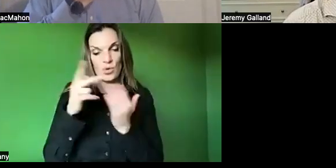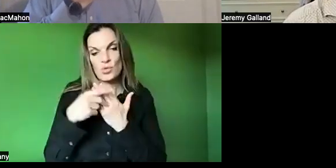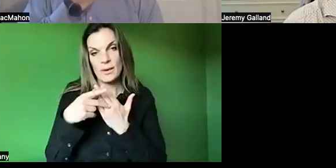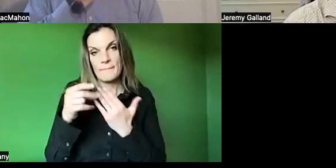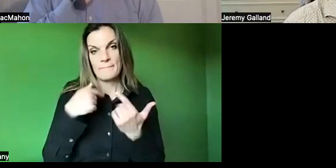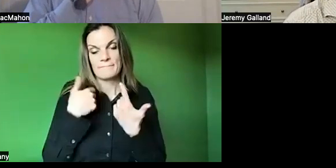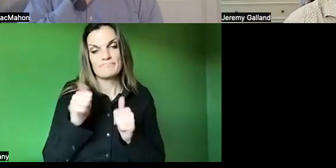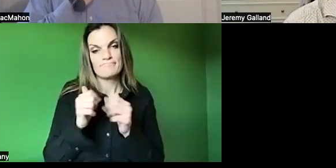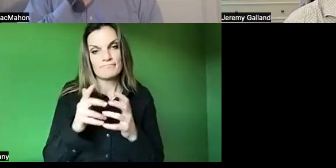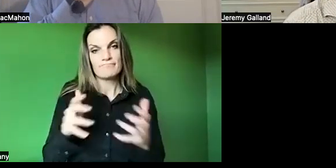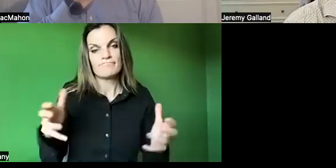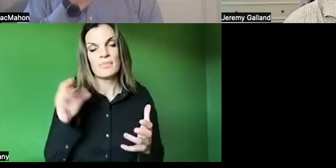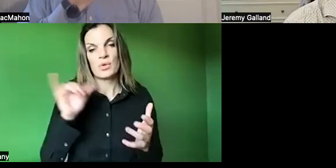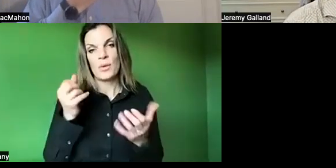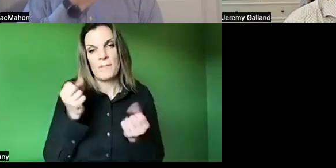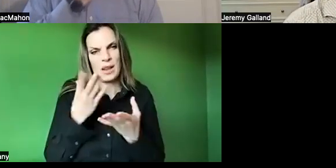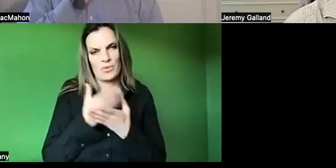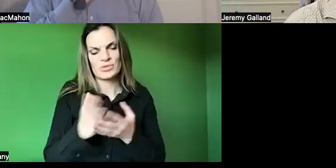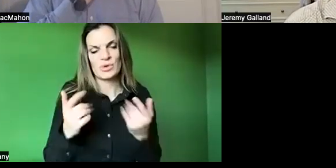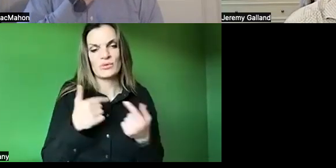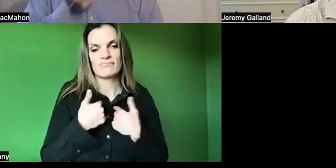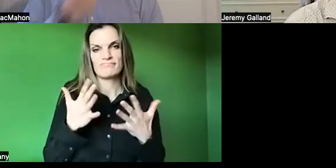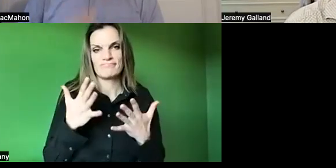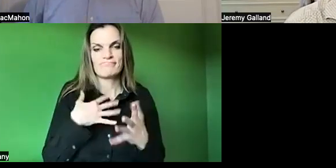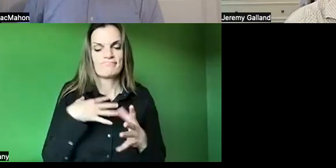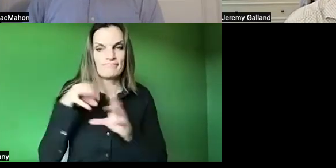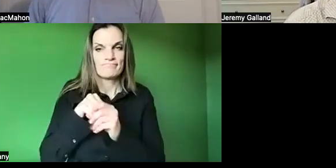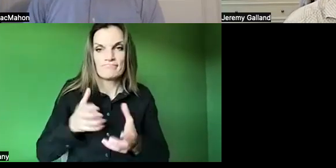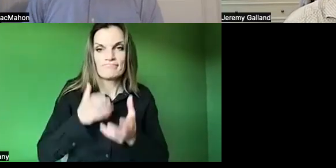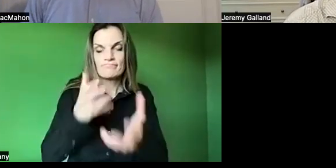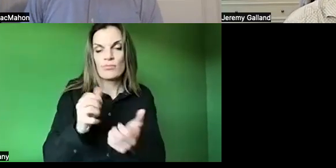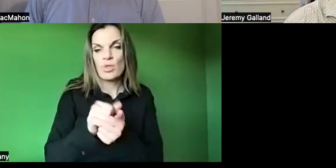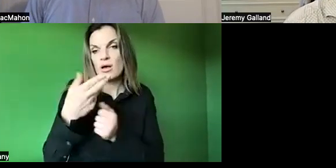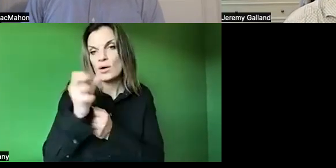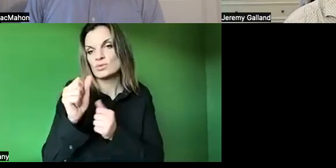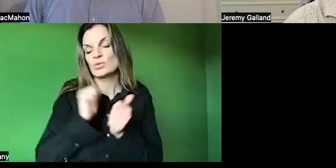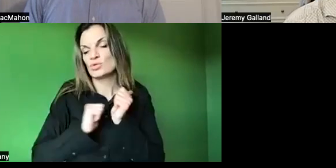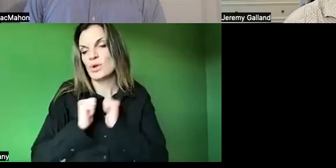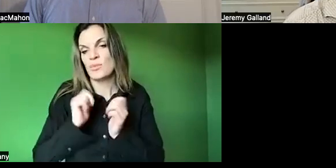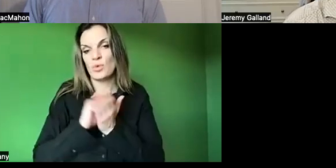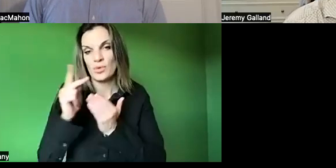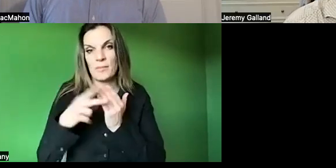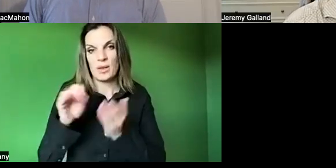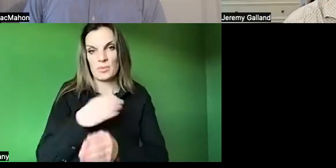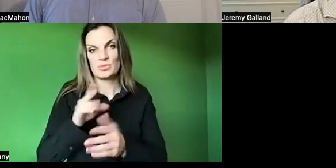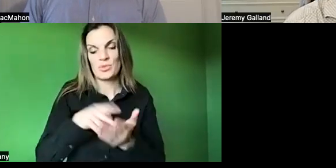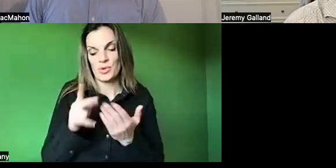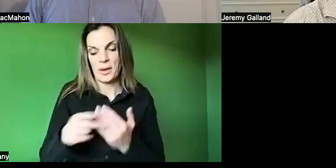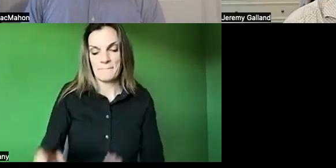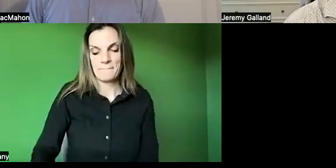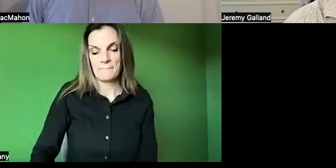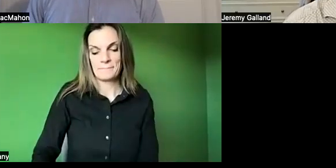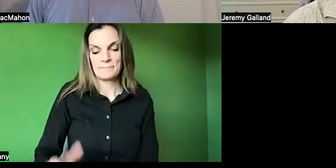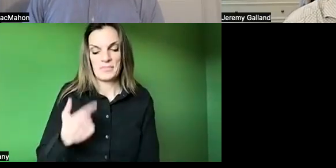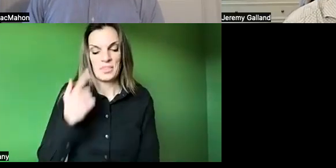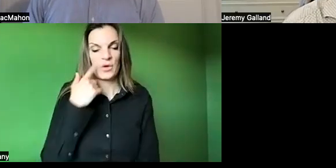grow, and the huge amount of resources we spend in our high school and our clubs, our drama program and our music program. I think we're